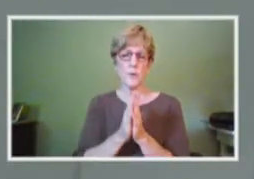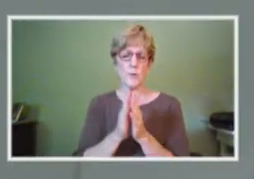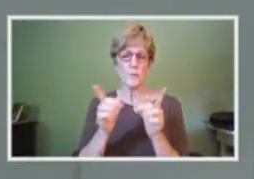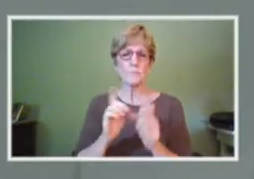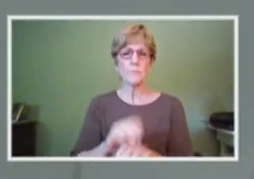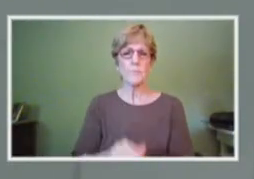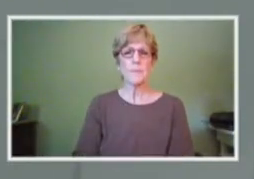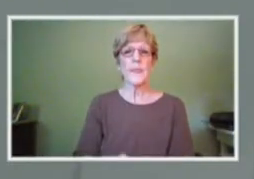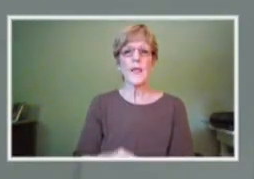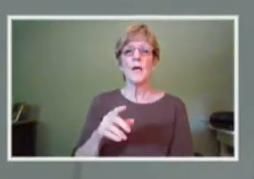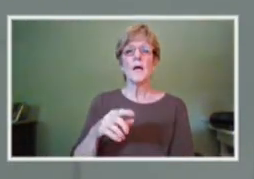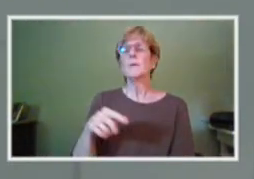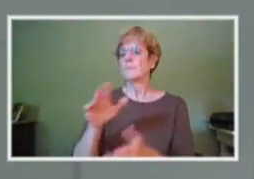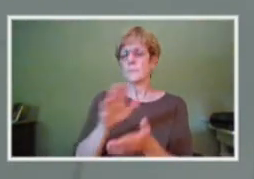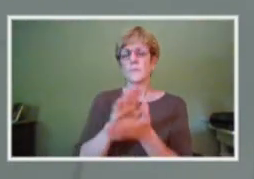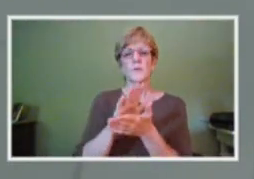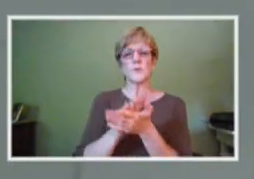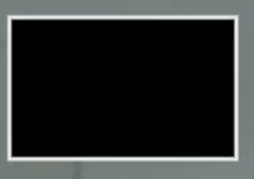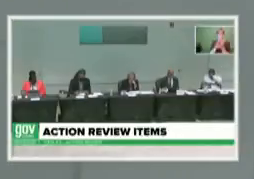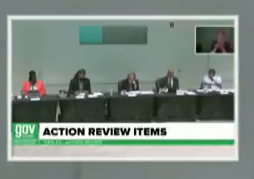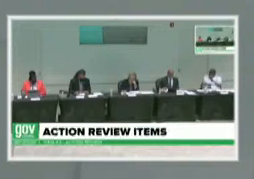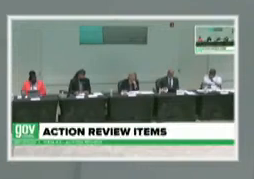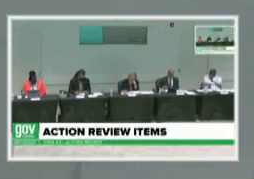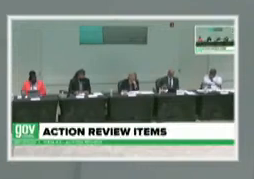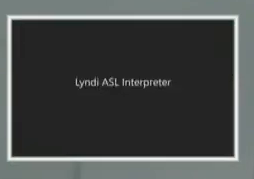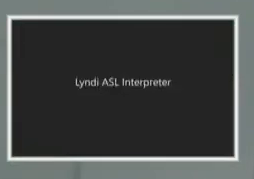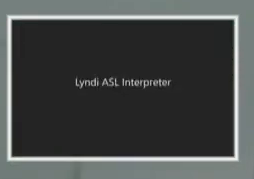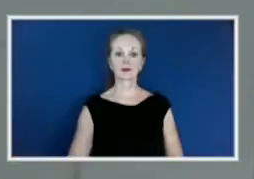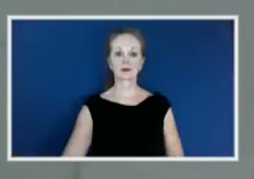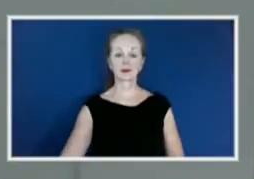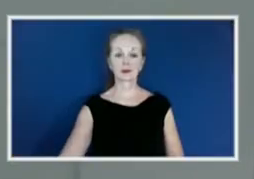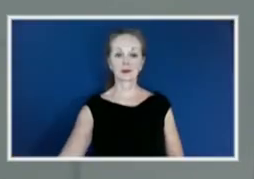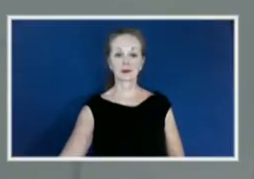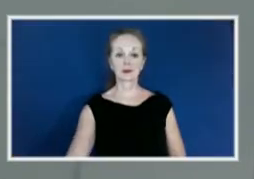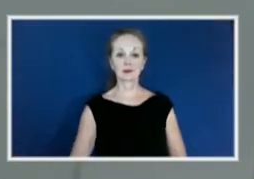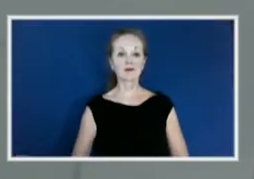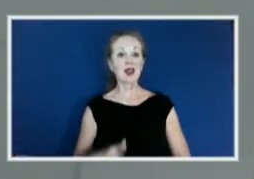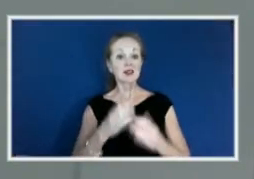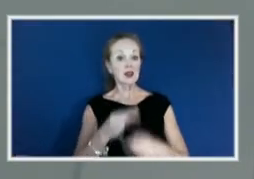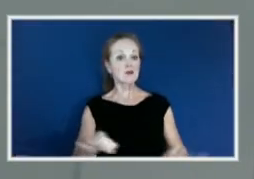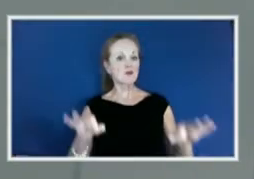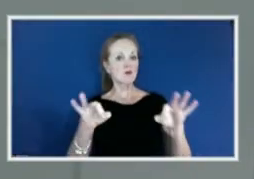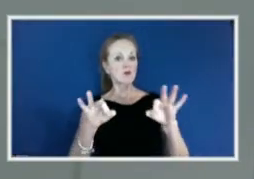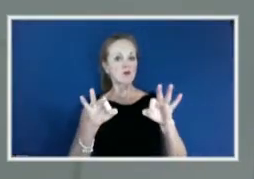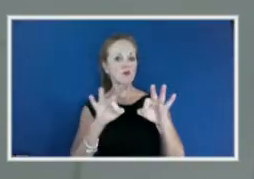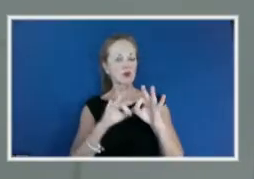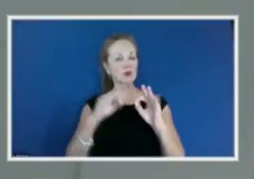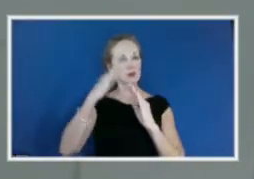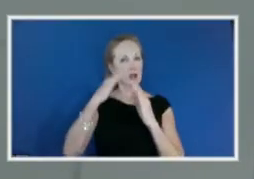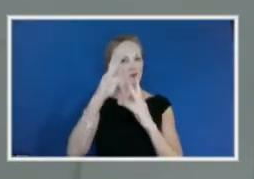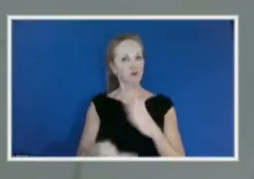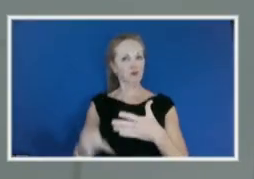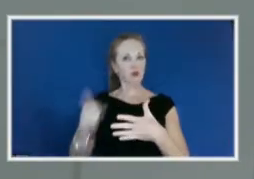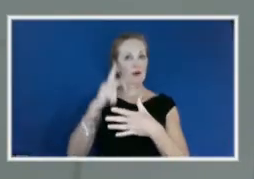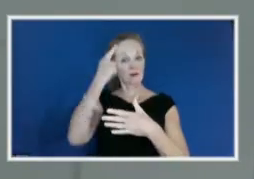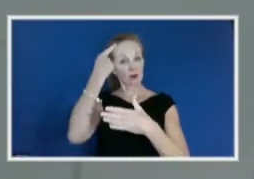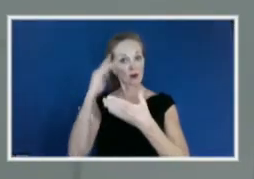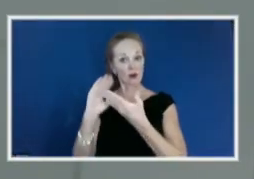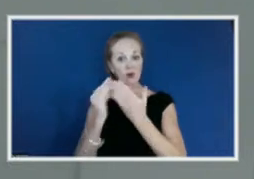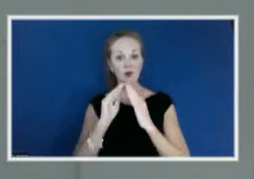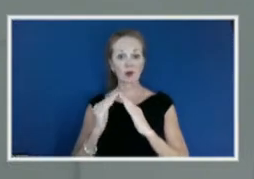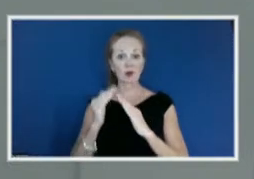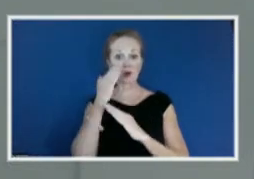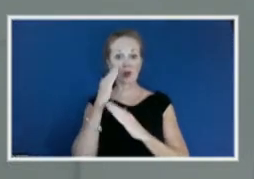Youth and school violence. I think that is something that is really top of the mind for our community. We know